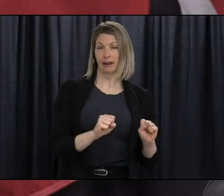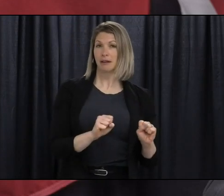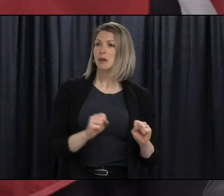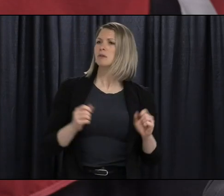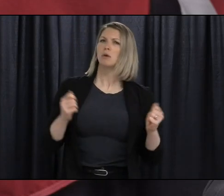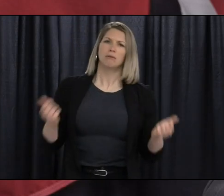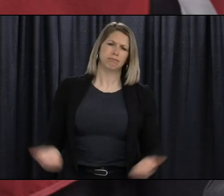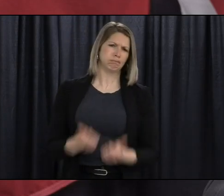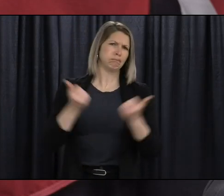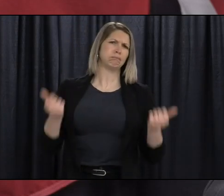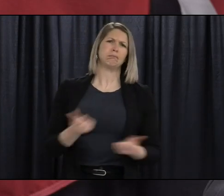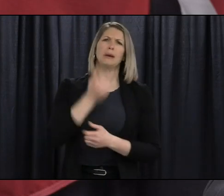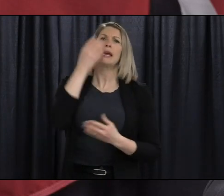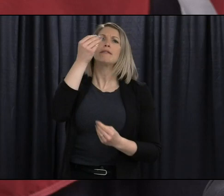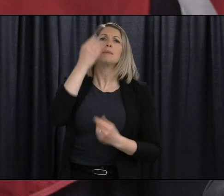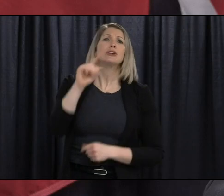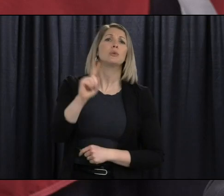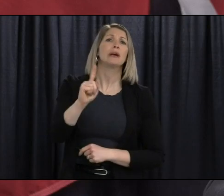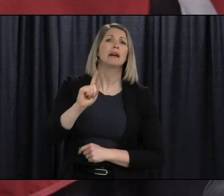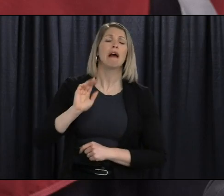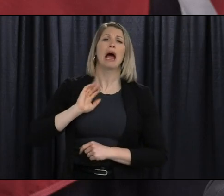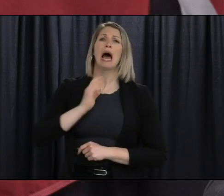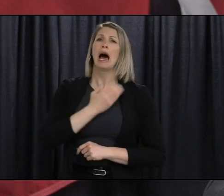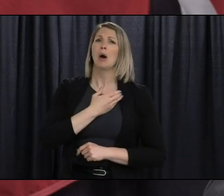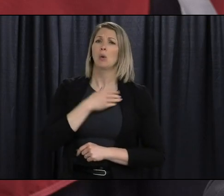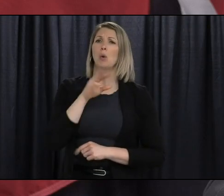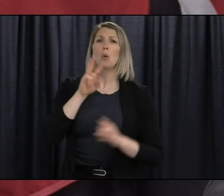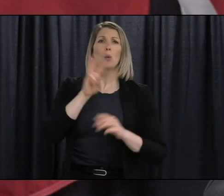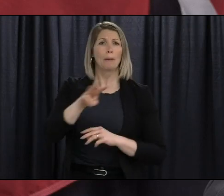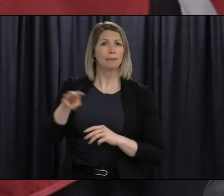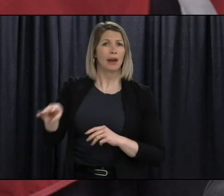at gov.nl.ca with a